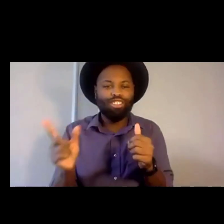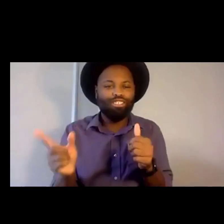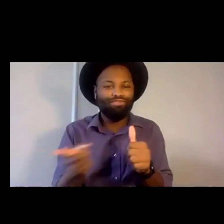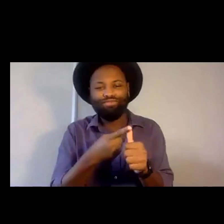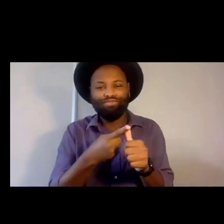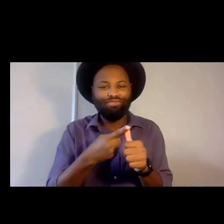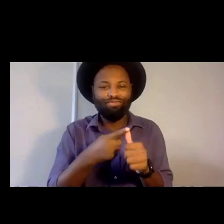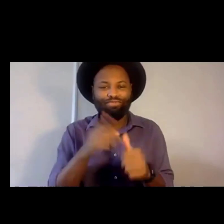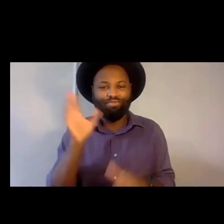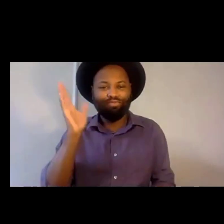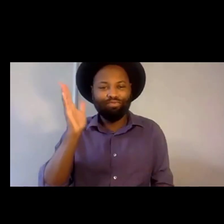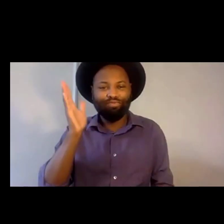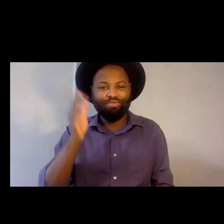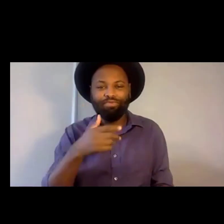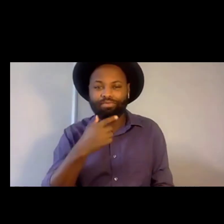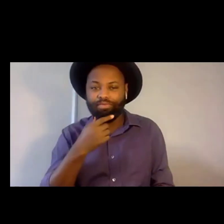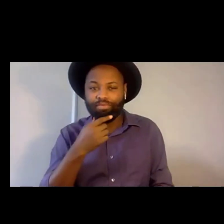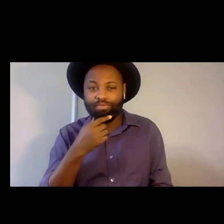I'll start.